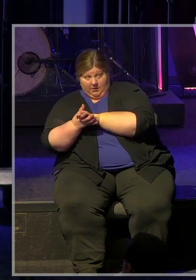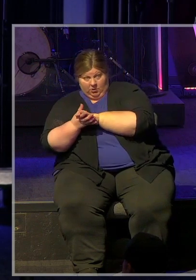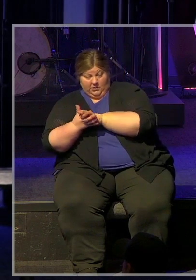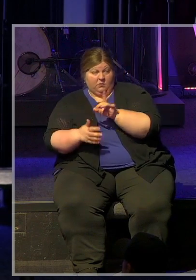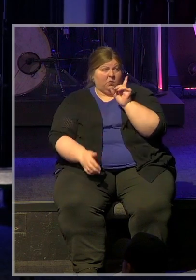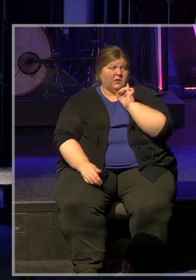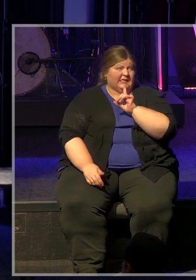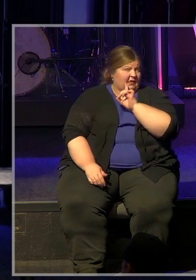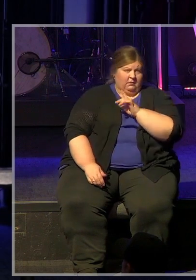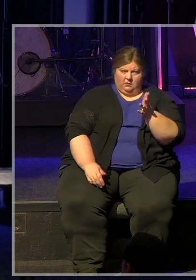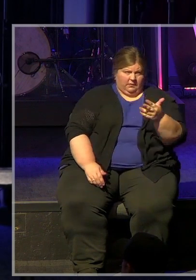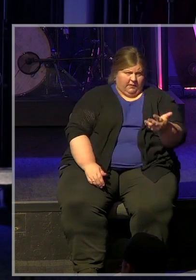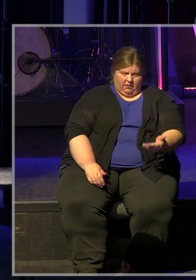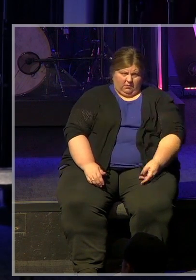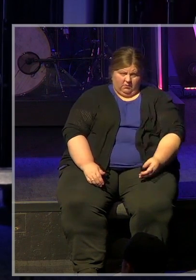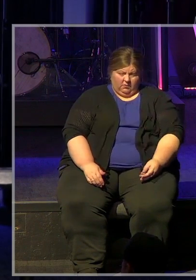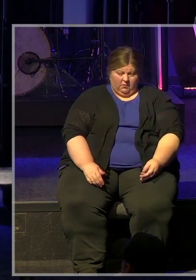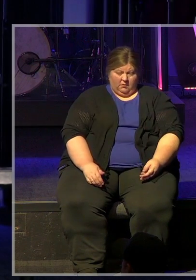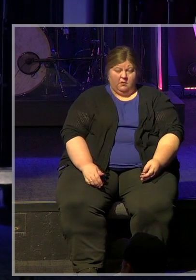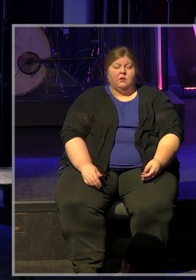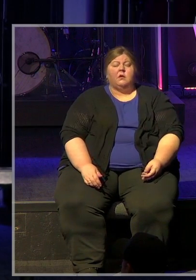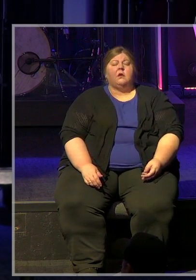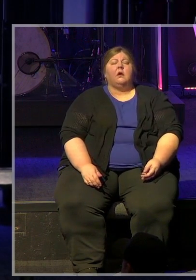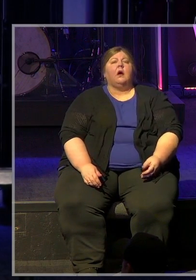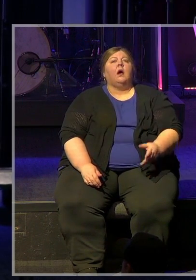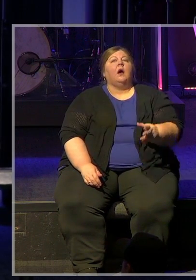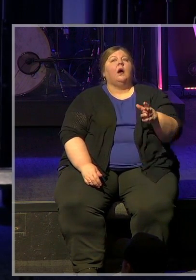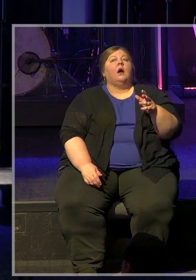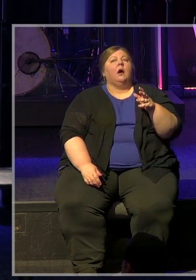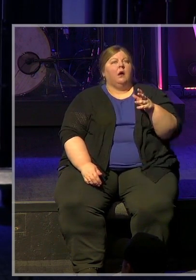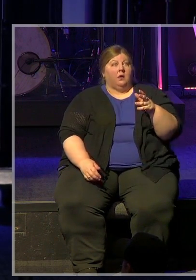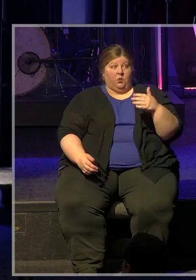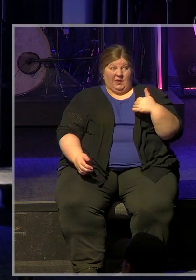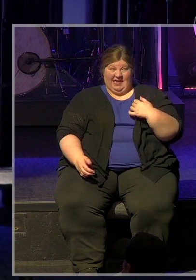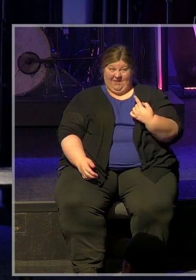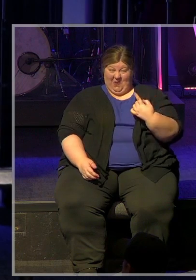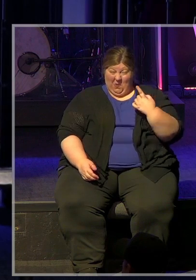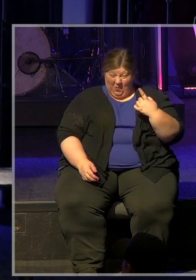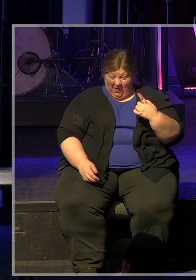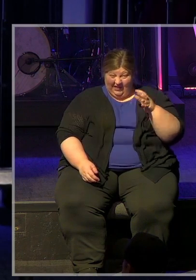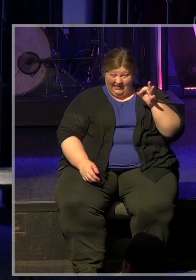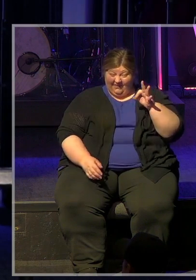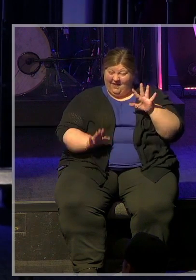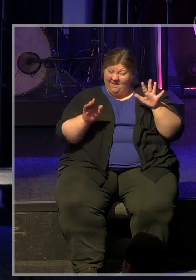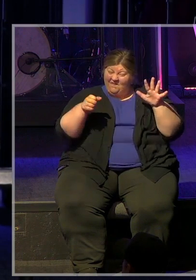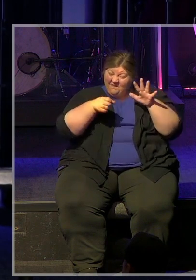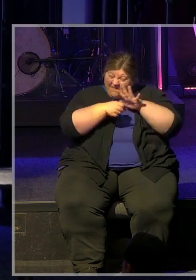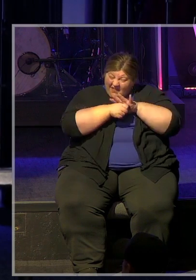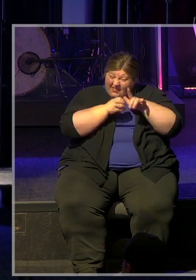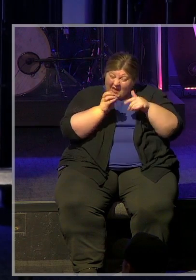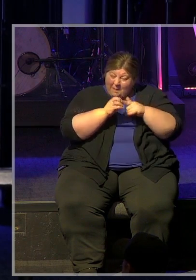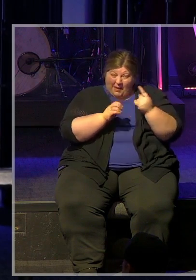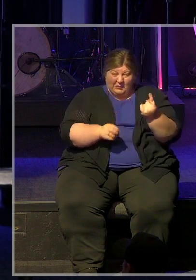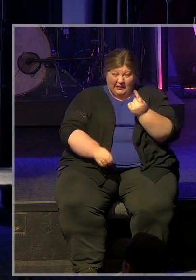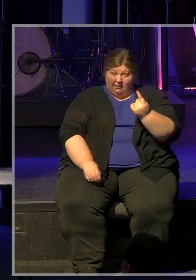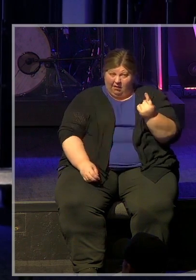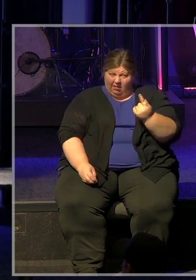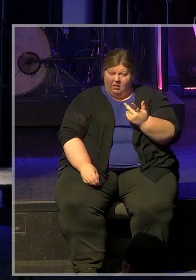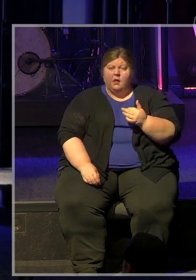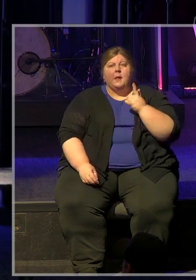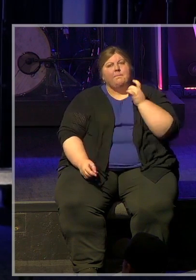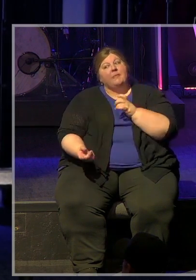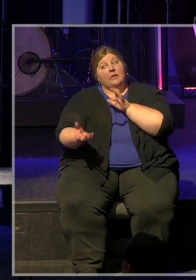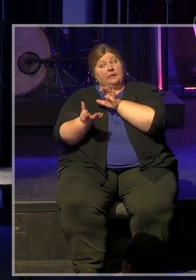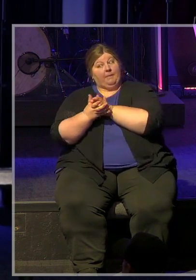or single. In fact, we care so much about this series, we actually have a sermon totally devoted to singleness, because marriage is meant to